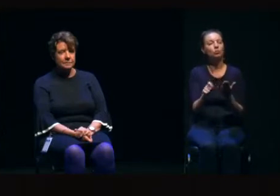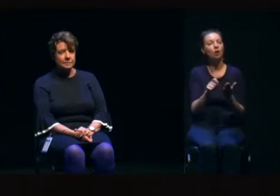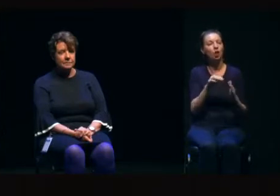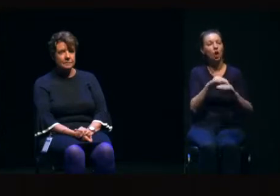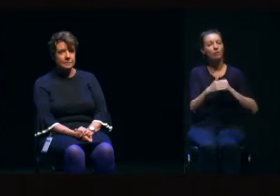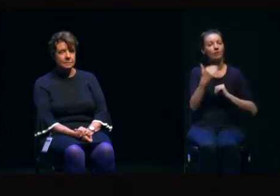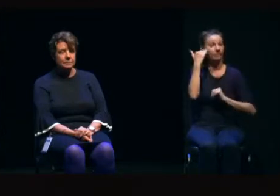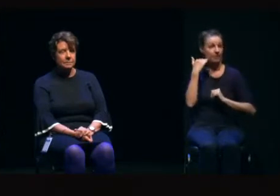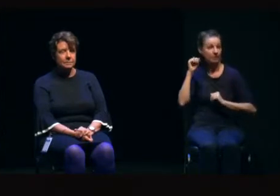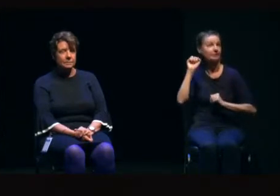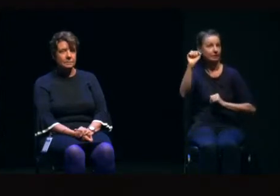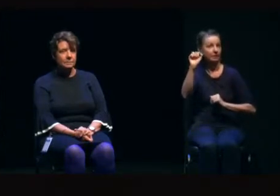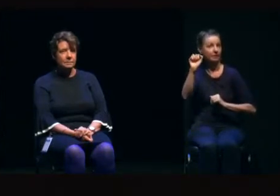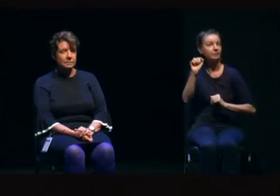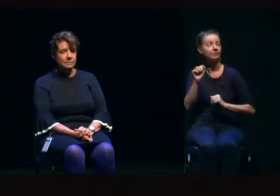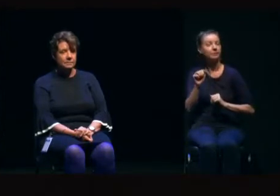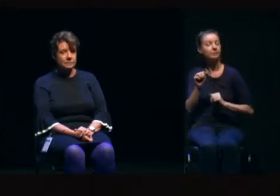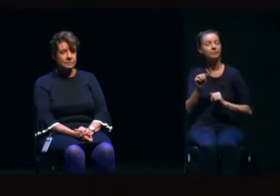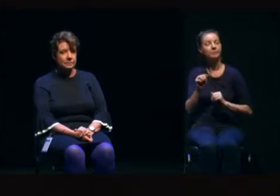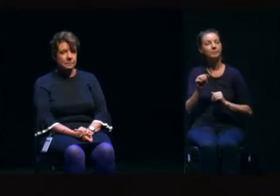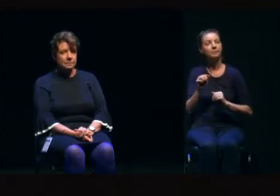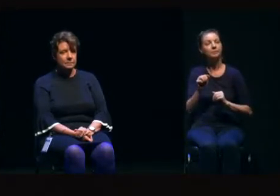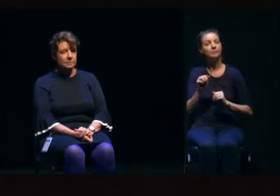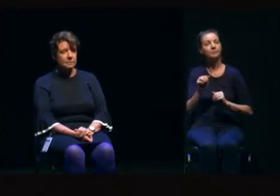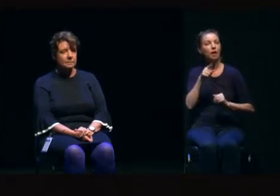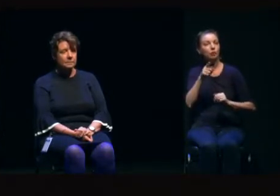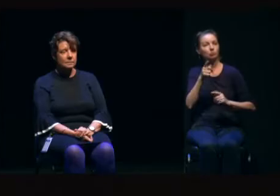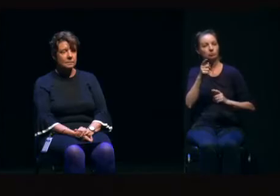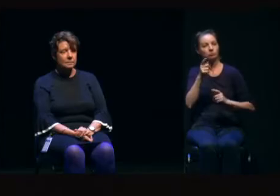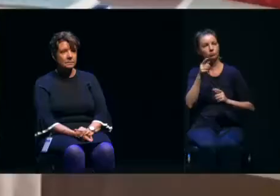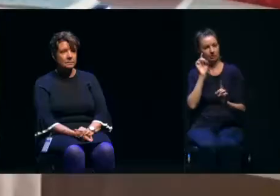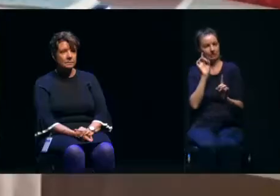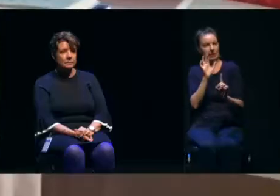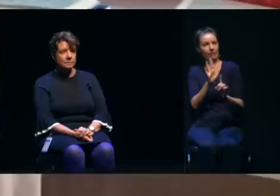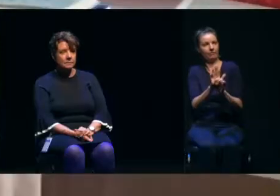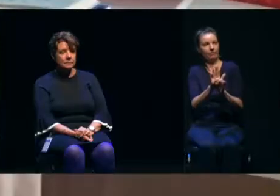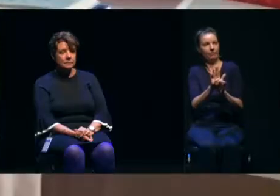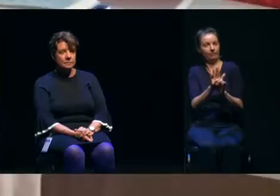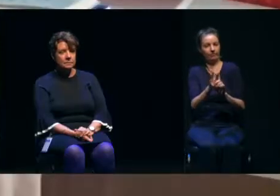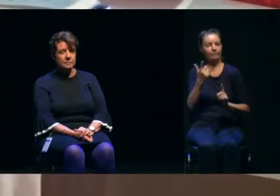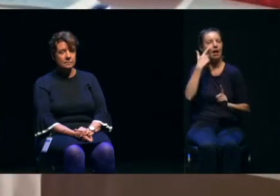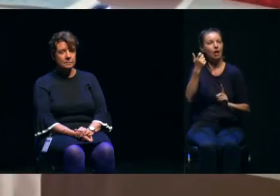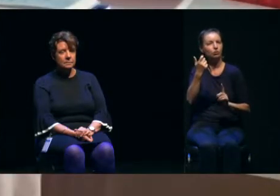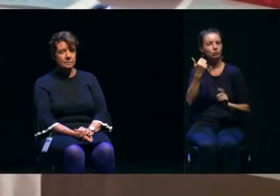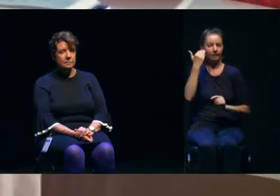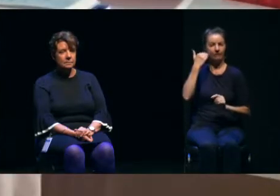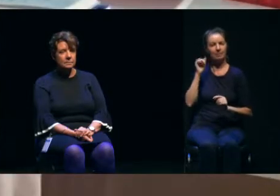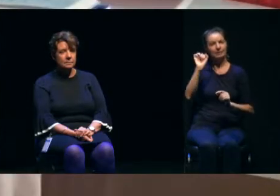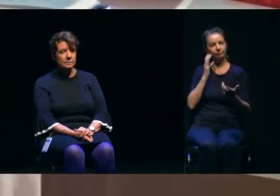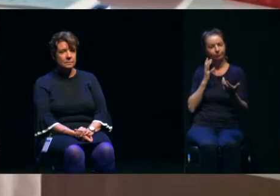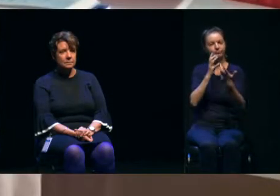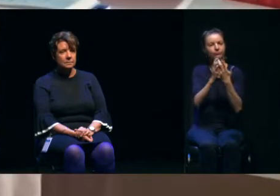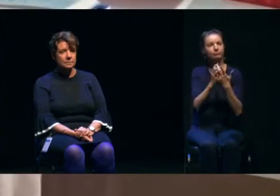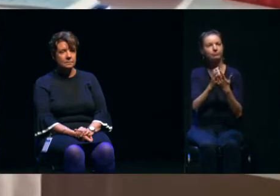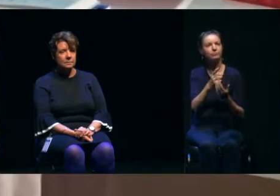the feminism that you almost kind of feminized yourself, that you founded for yourself, that worked for you personally.